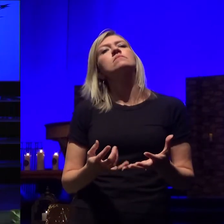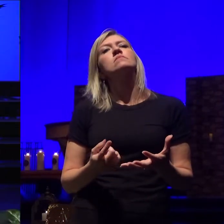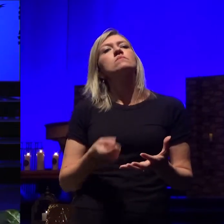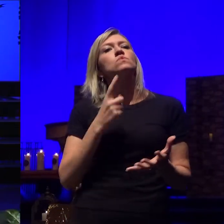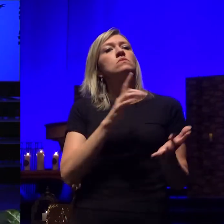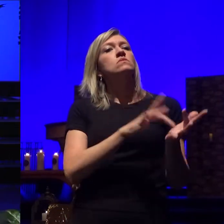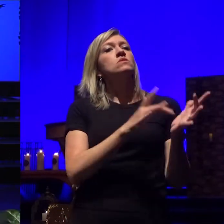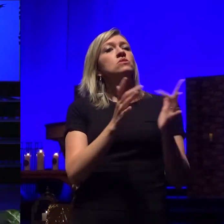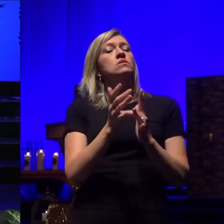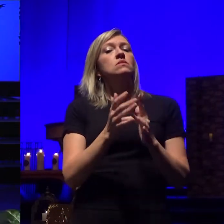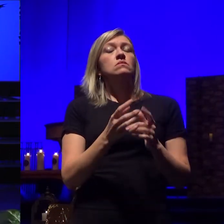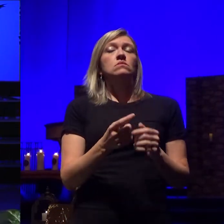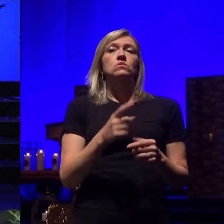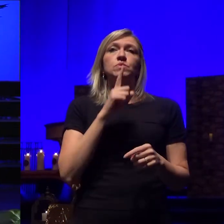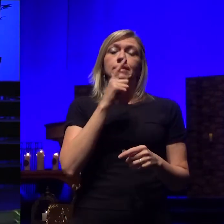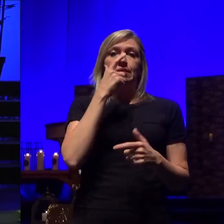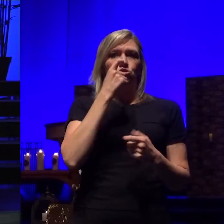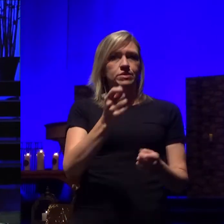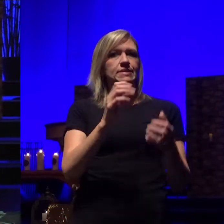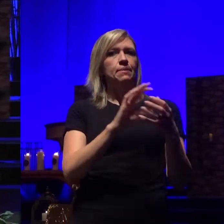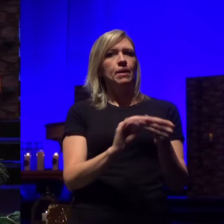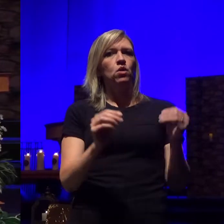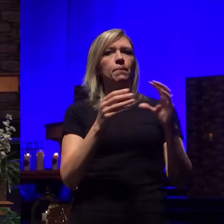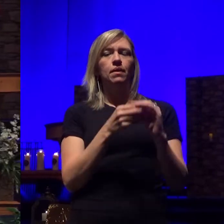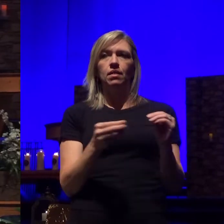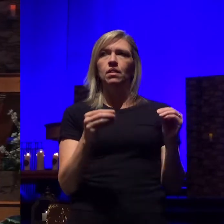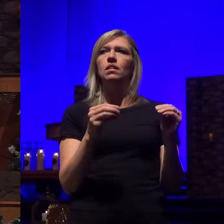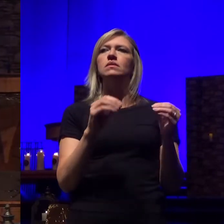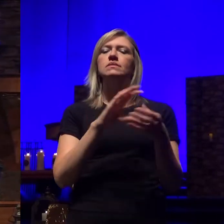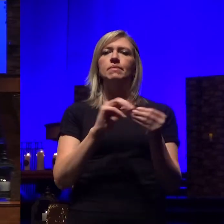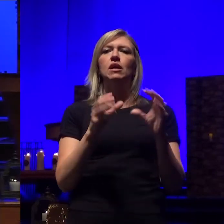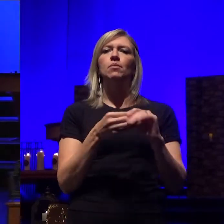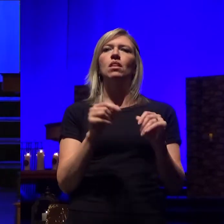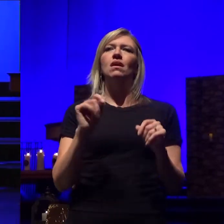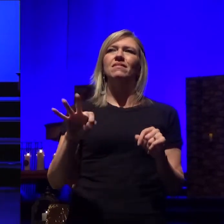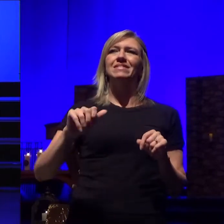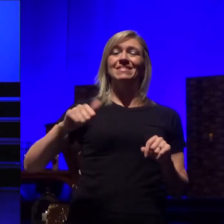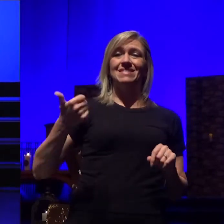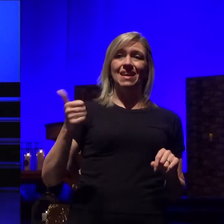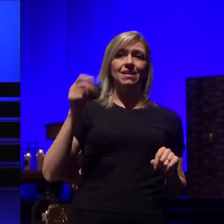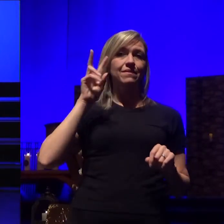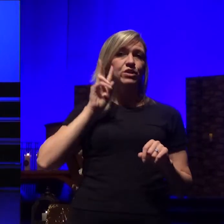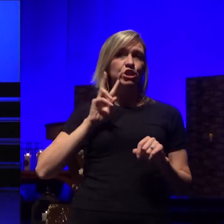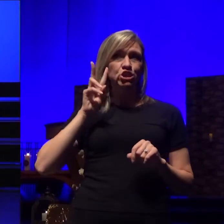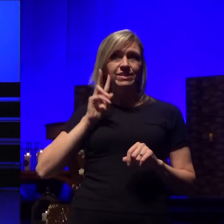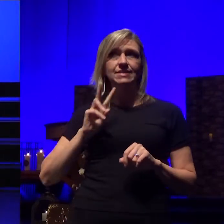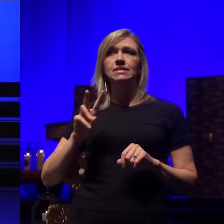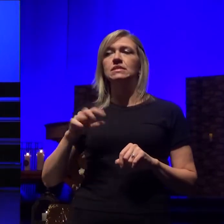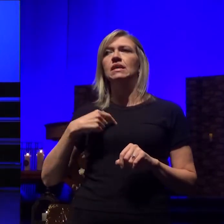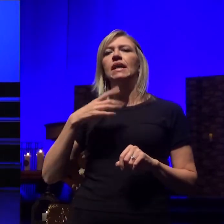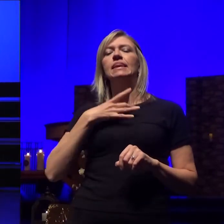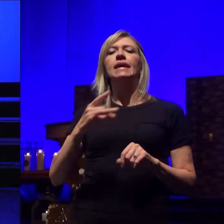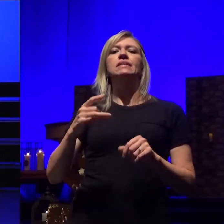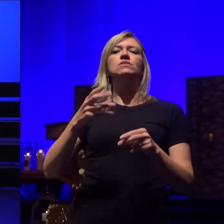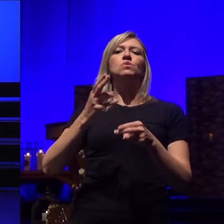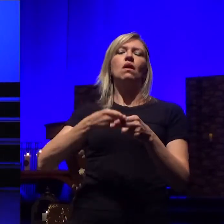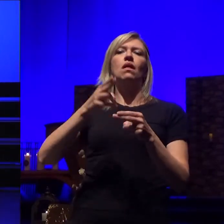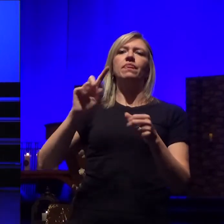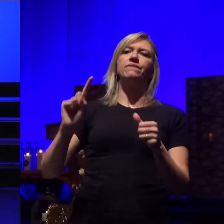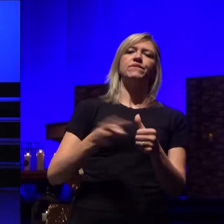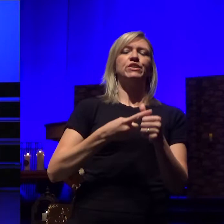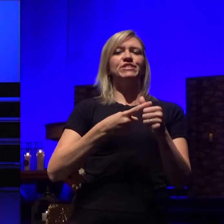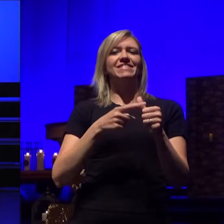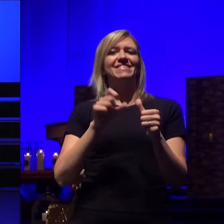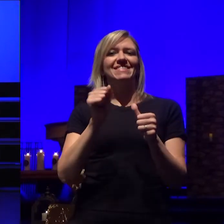One of Jesus' most interesting parables is the parable of the 10 virgins, which I secretly like to call the first ever season of The